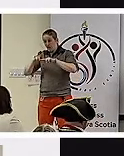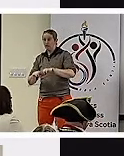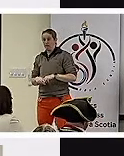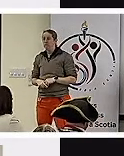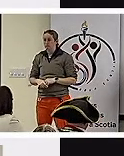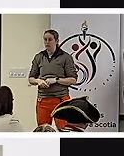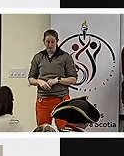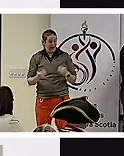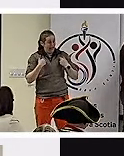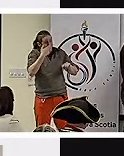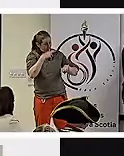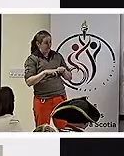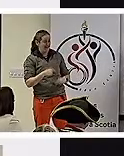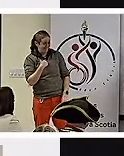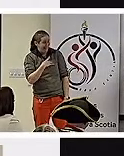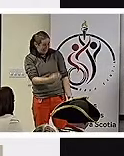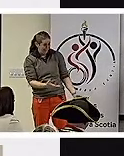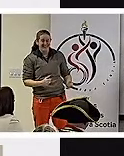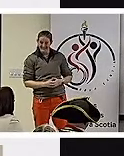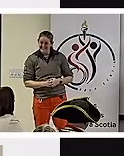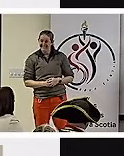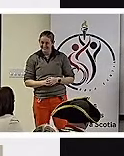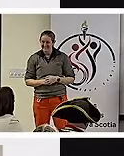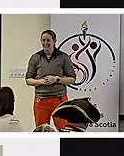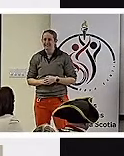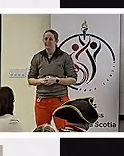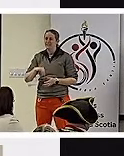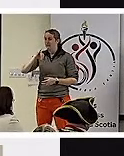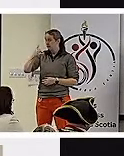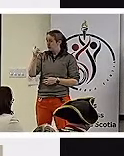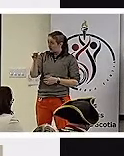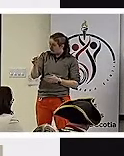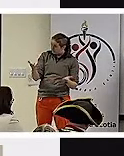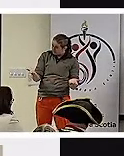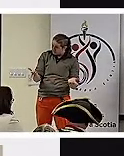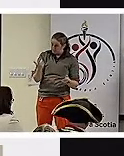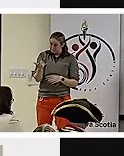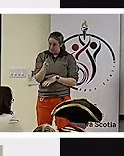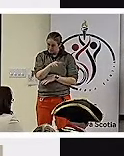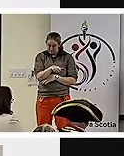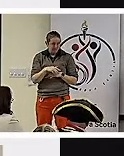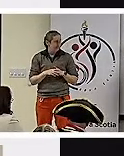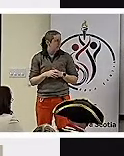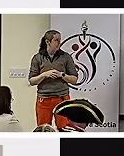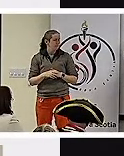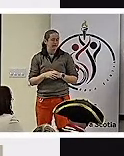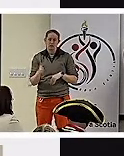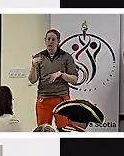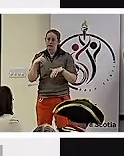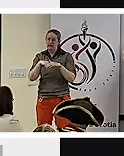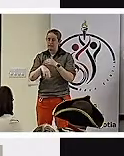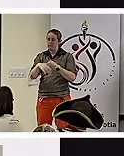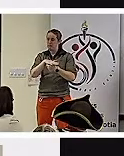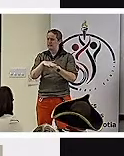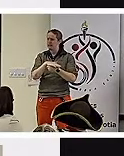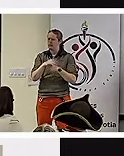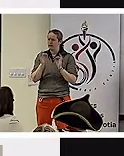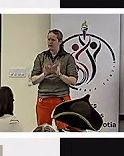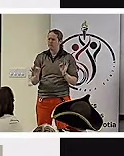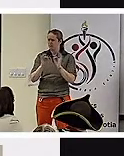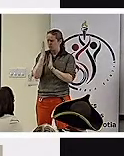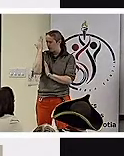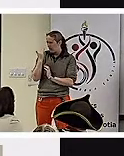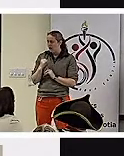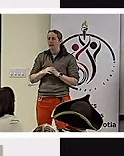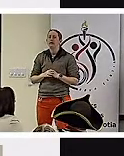Have fun. I like it. Perfect. All right. Jen, do you want to tell us why accessible places are important?